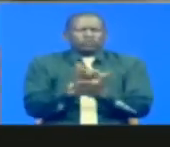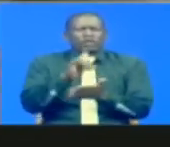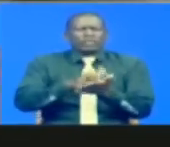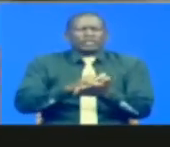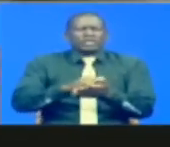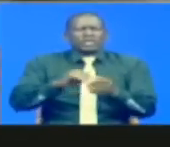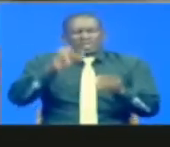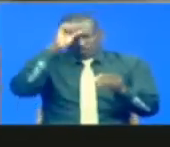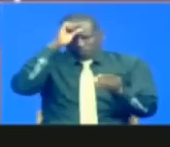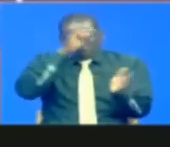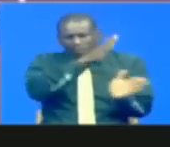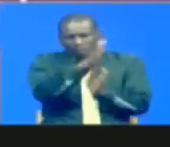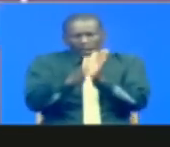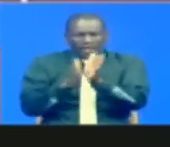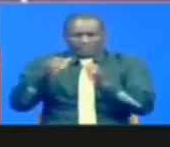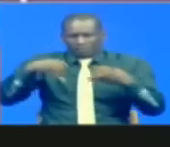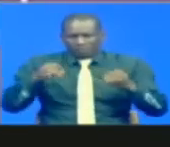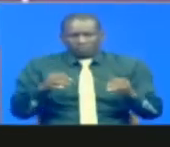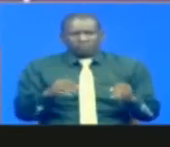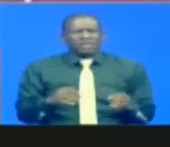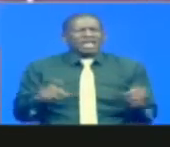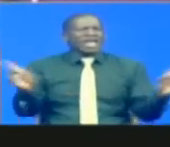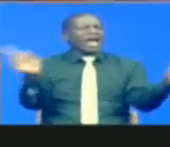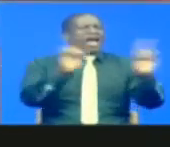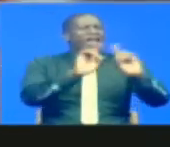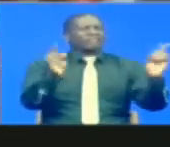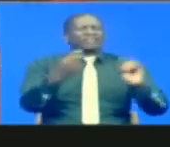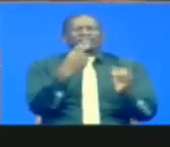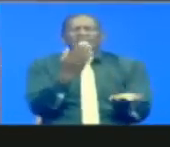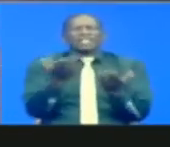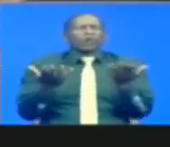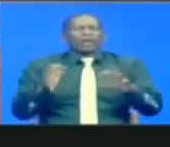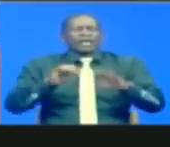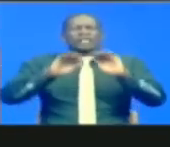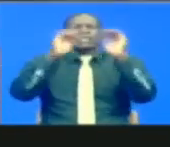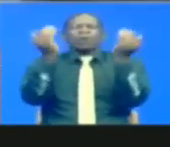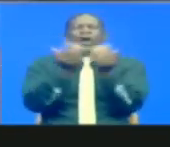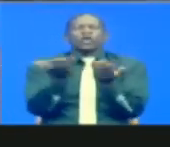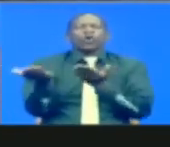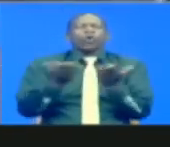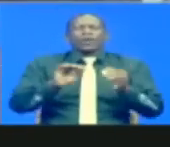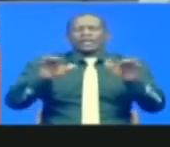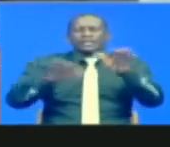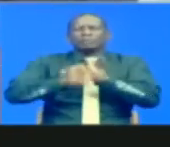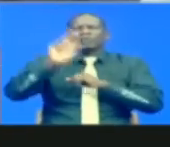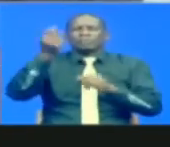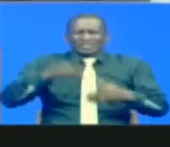never seen anywhere in the world where the deputy president dishes projects.